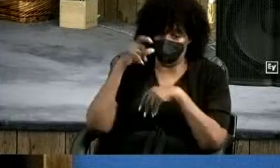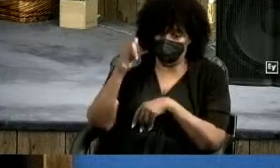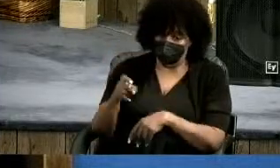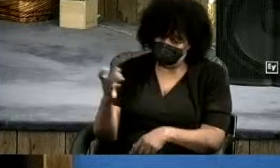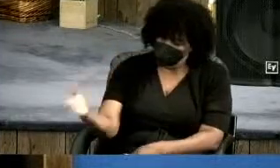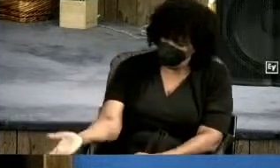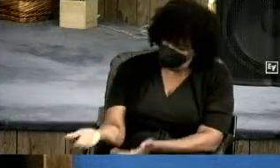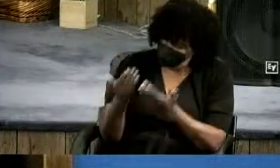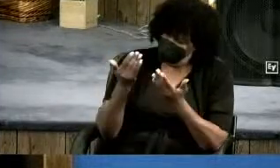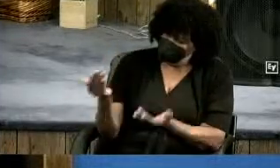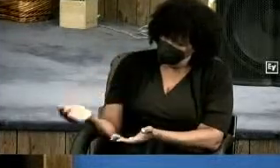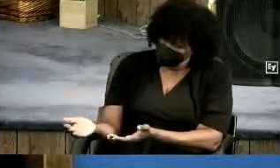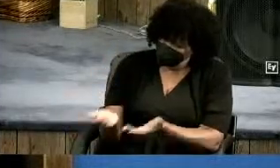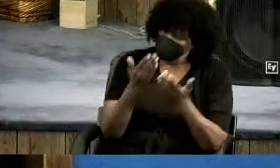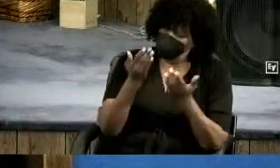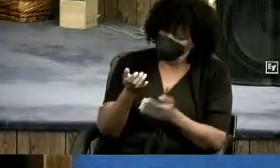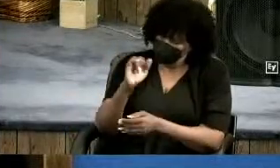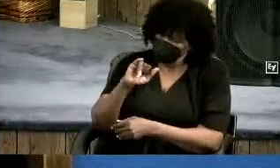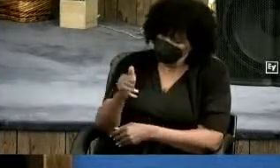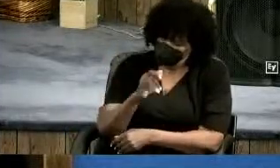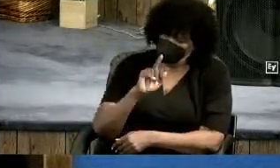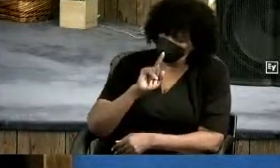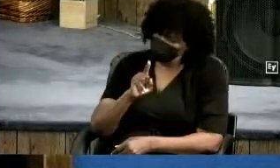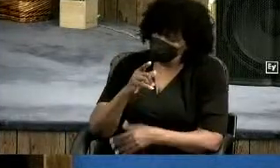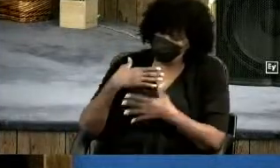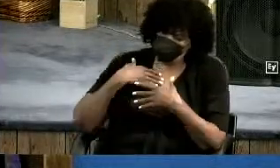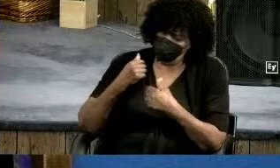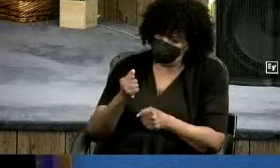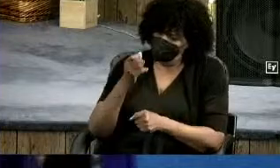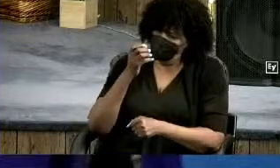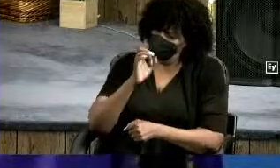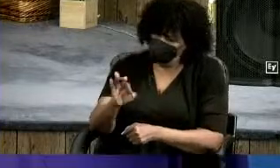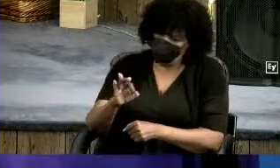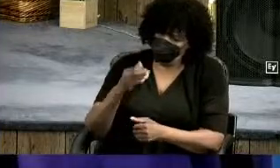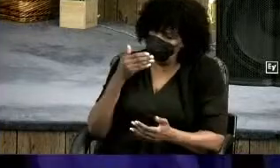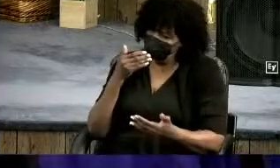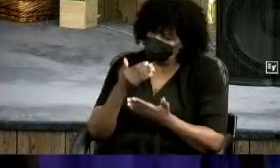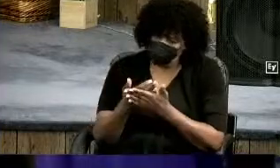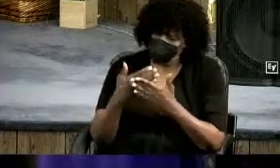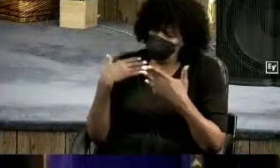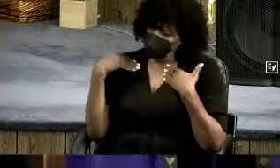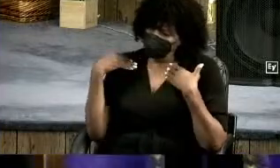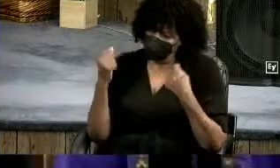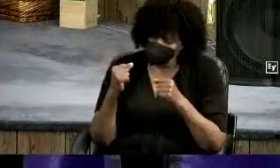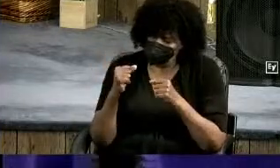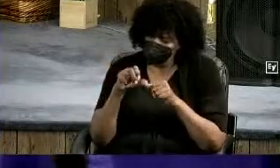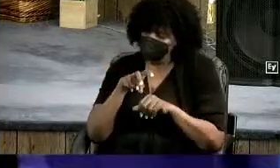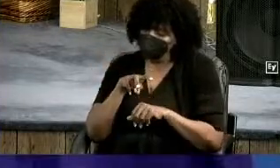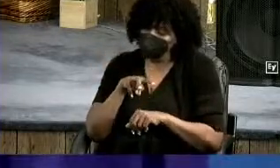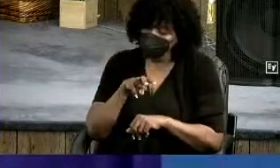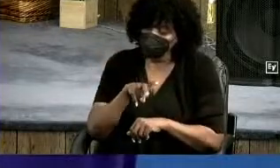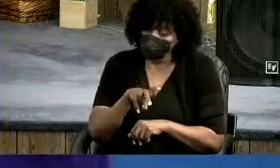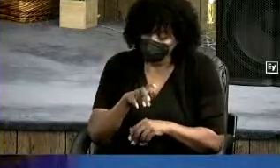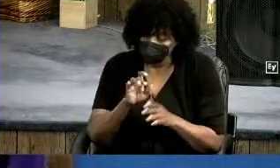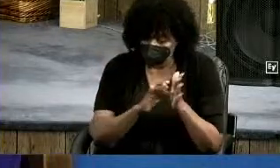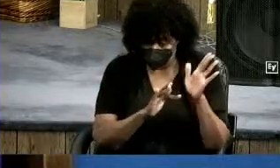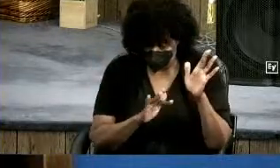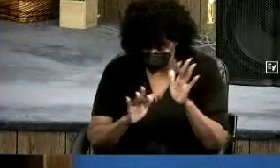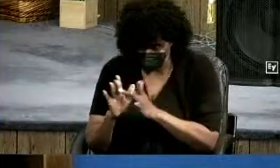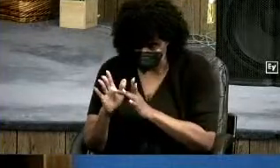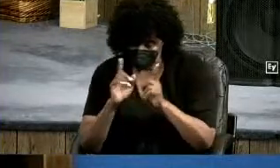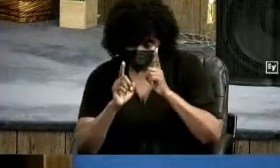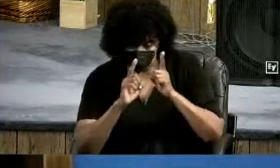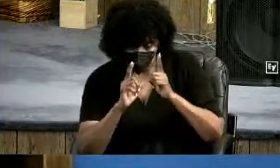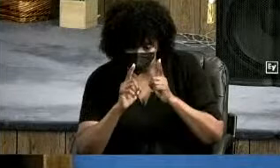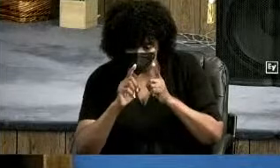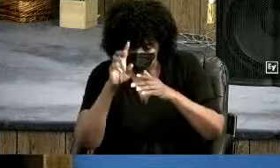you. He said, Joshua, be strong and of good courage. He snuck down wrapped in earth suit. But